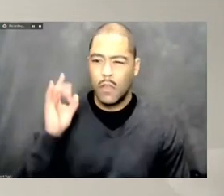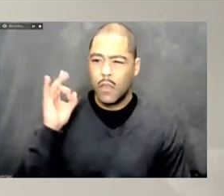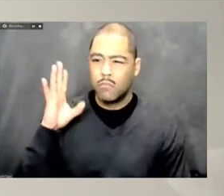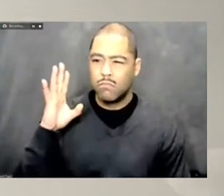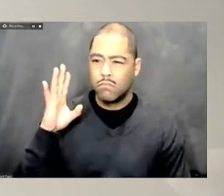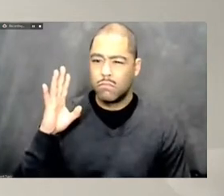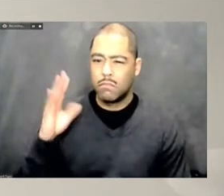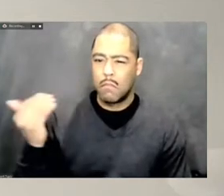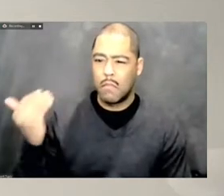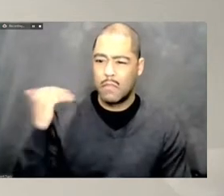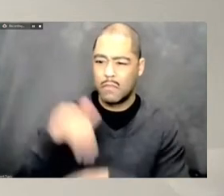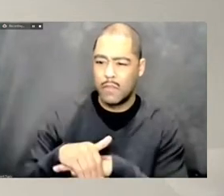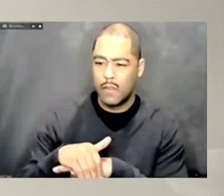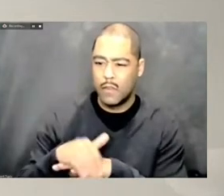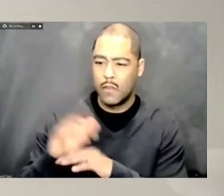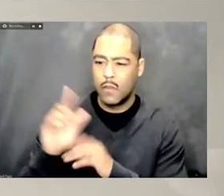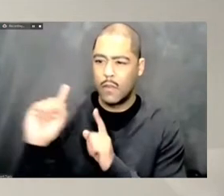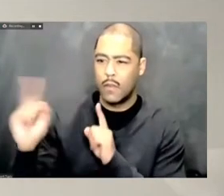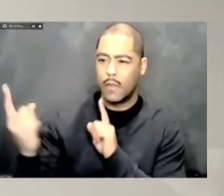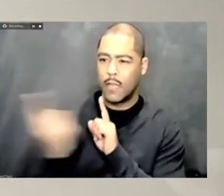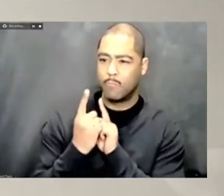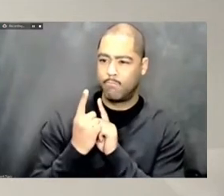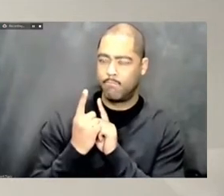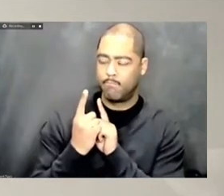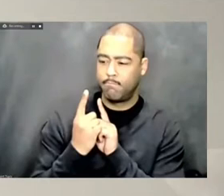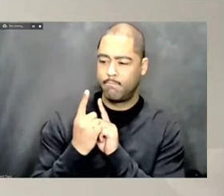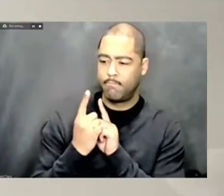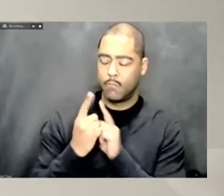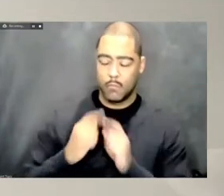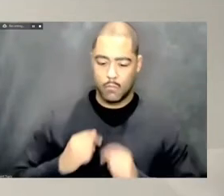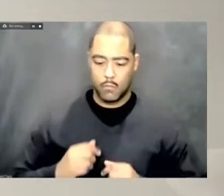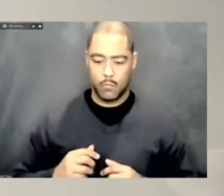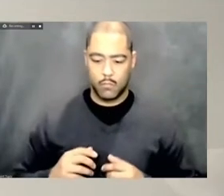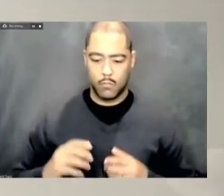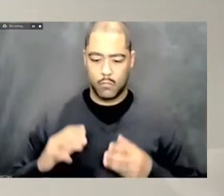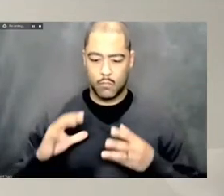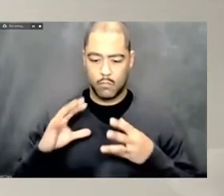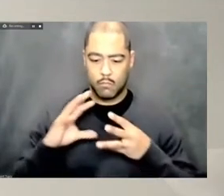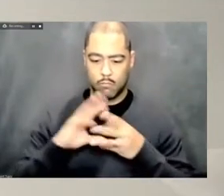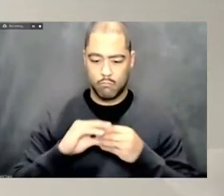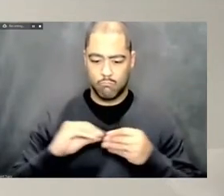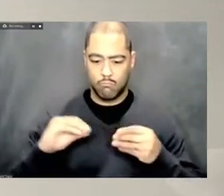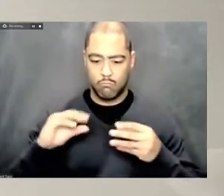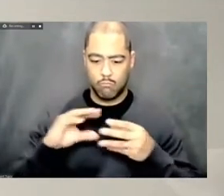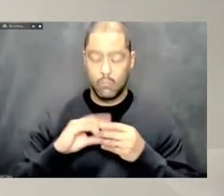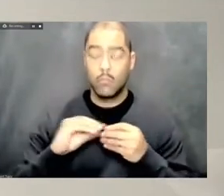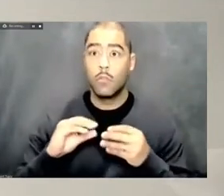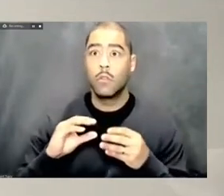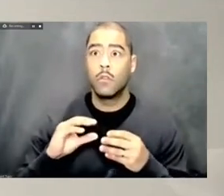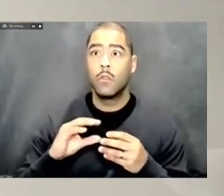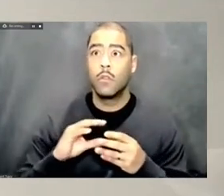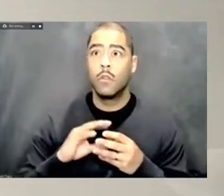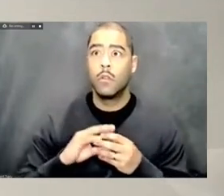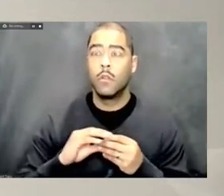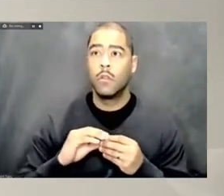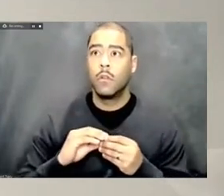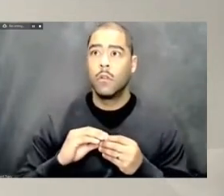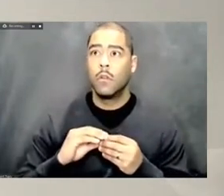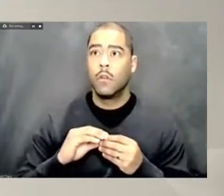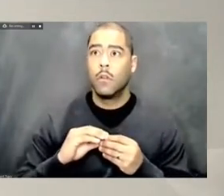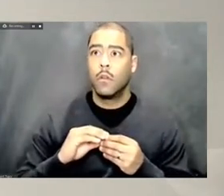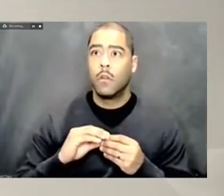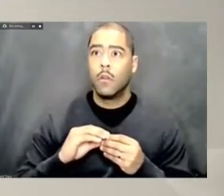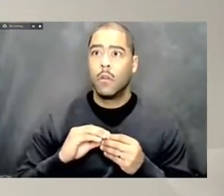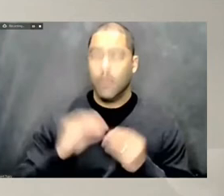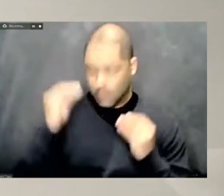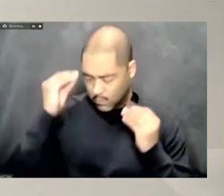but I recognized it. I knew I should make myself get up, write it down,